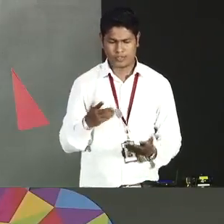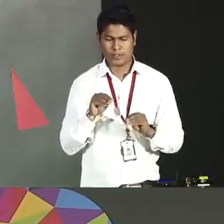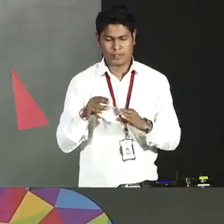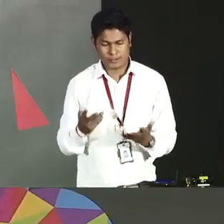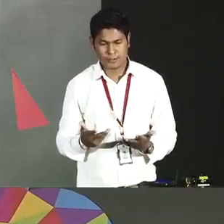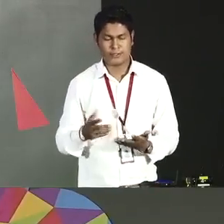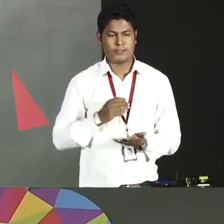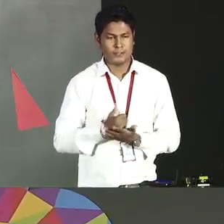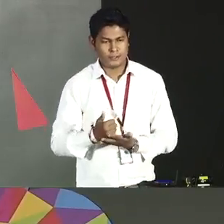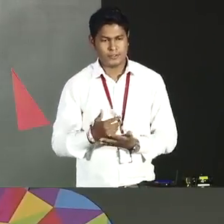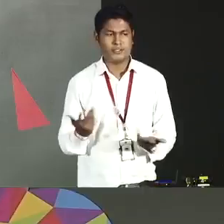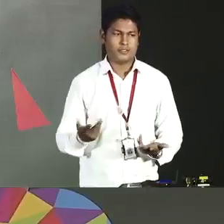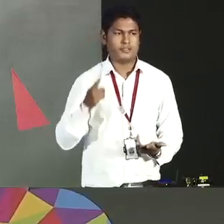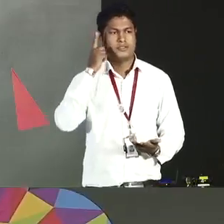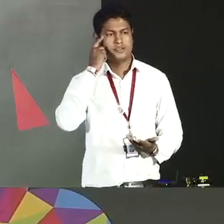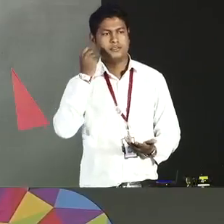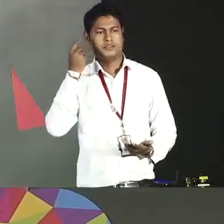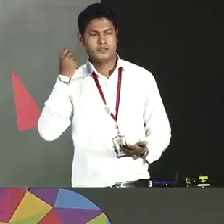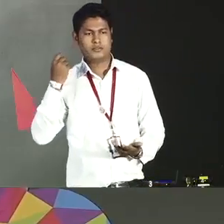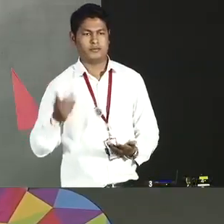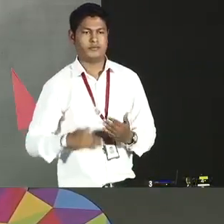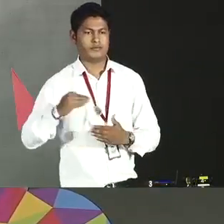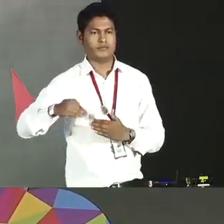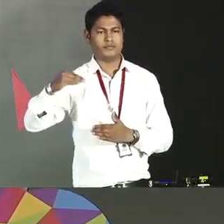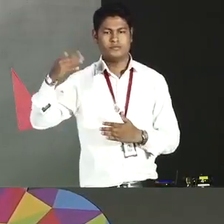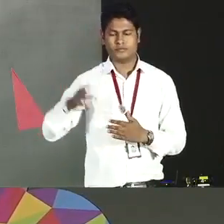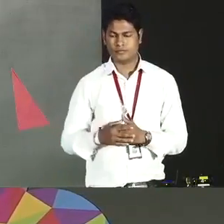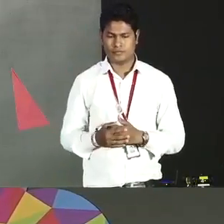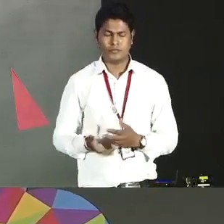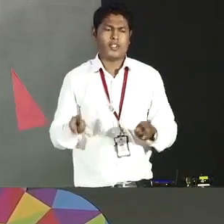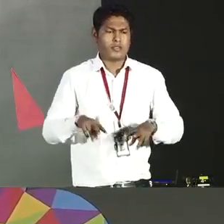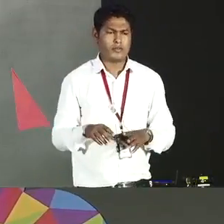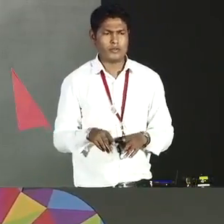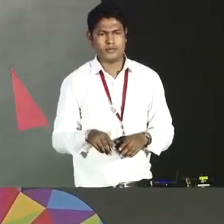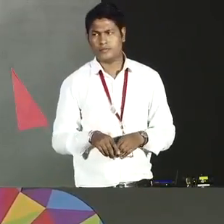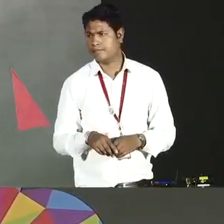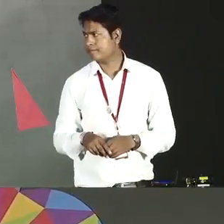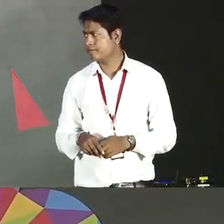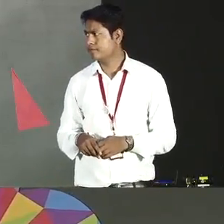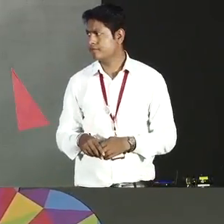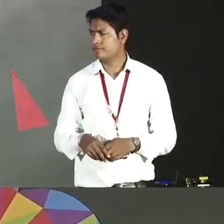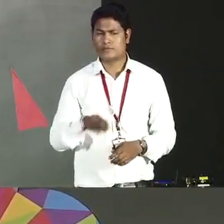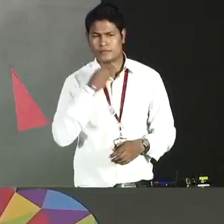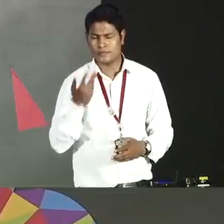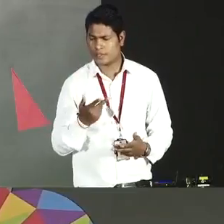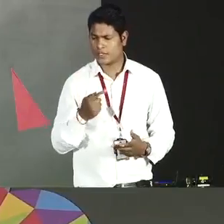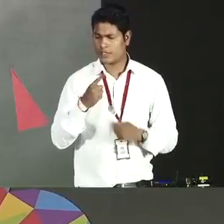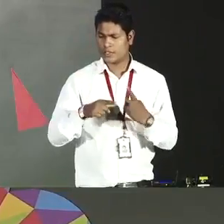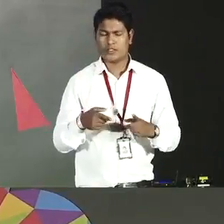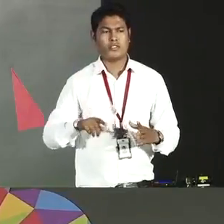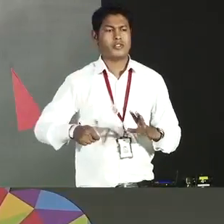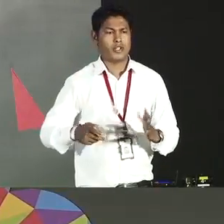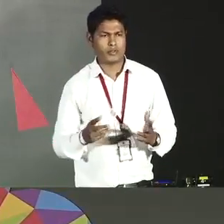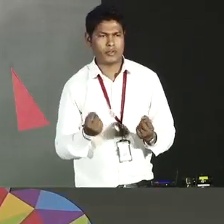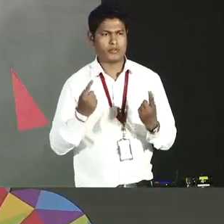would have done. We would have spent a couple years and we would have missed this window. And so we use technology, and as I said at the beginning,